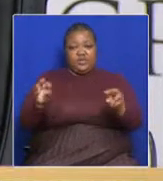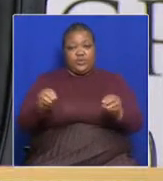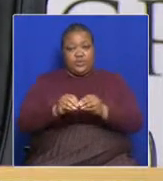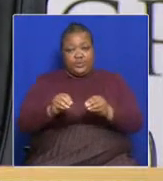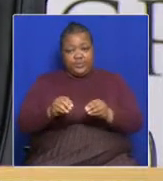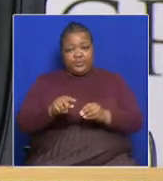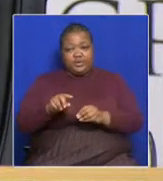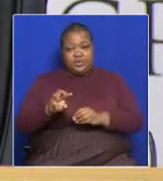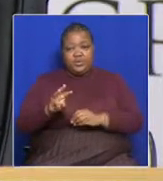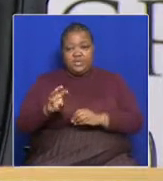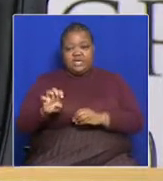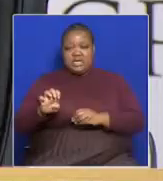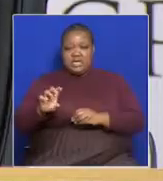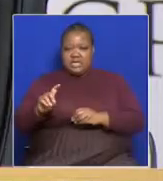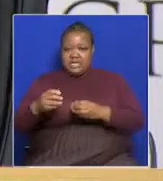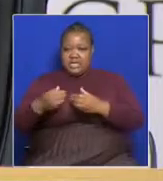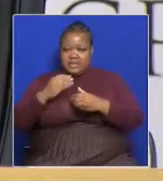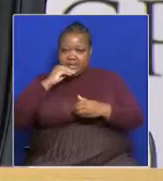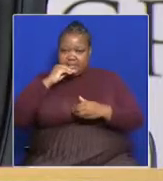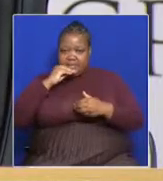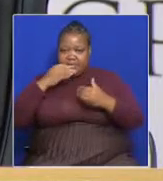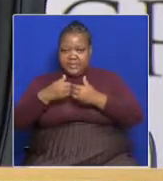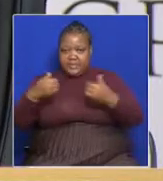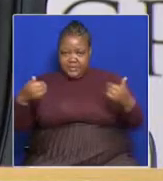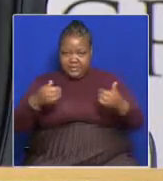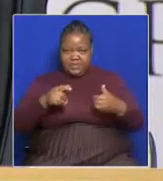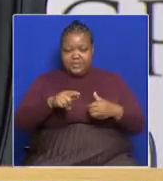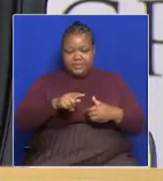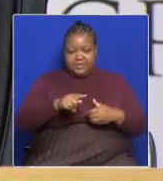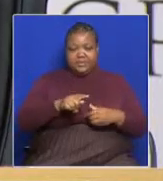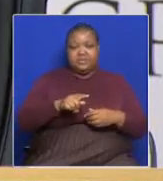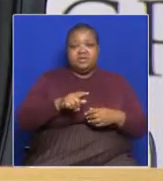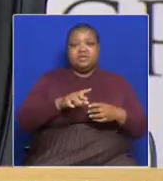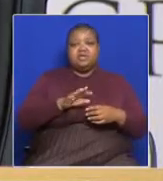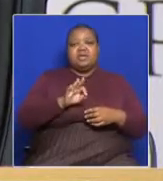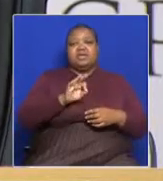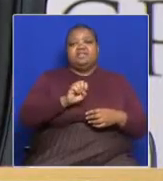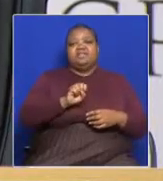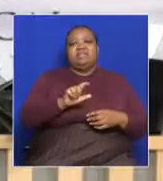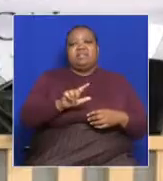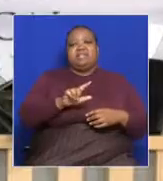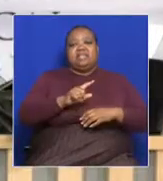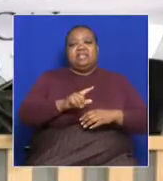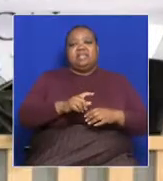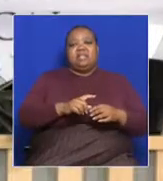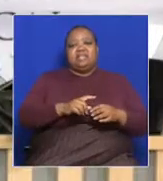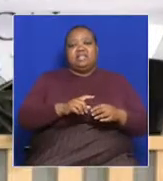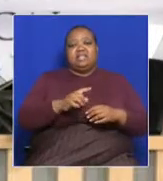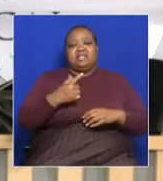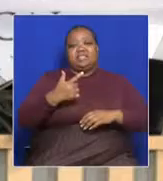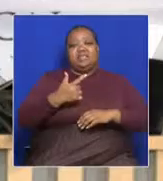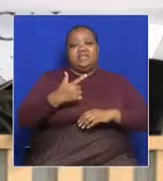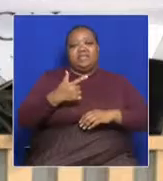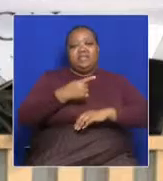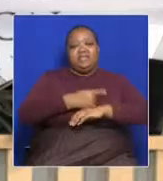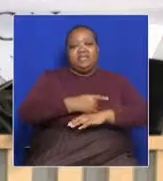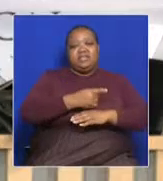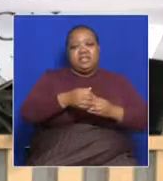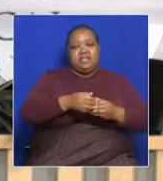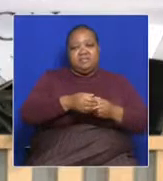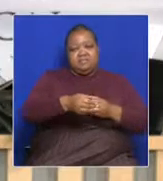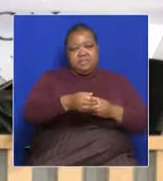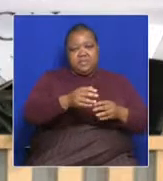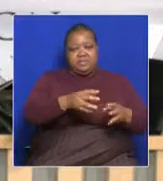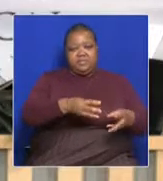material, are submitted to the FSL within 7 days. I said, let's not talk about the prescribed period. I accept